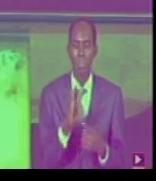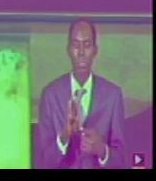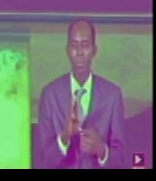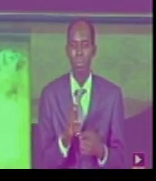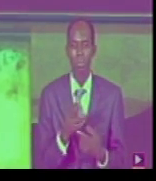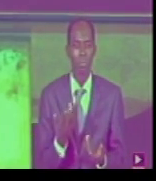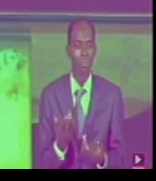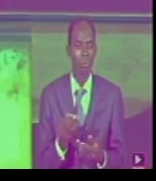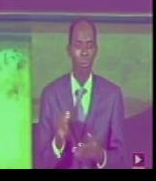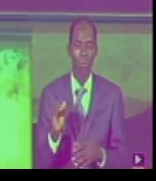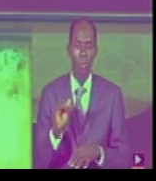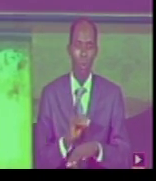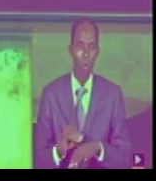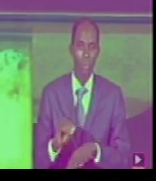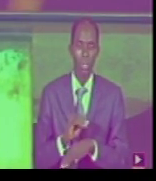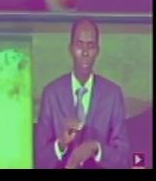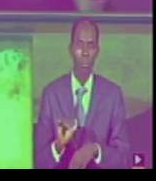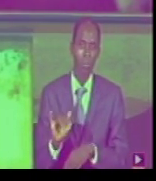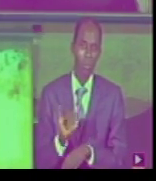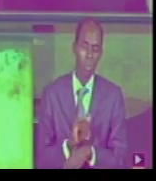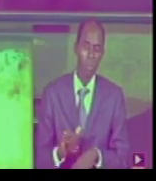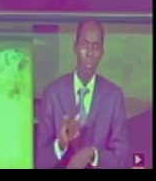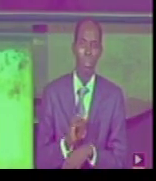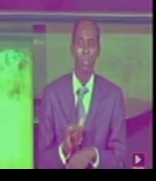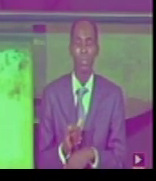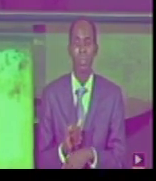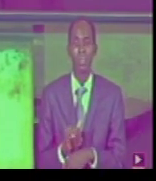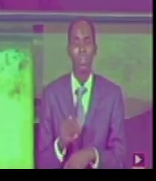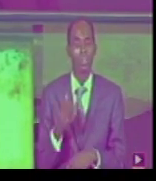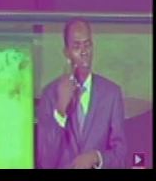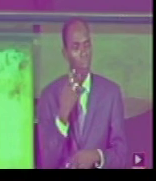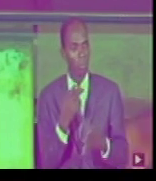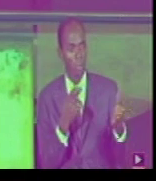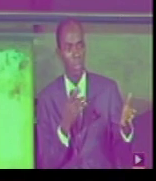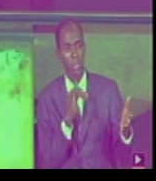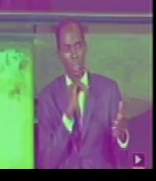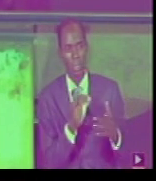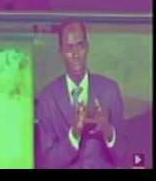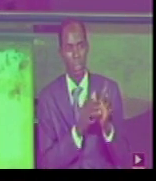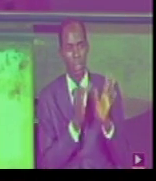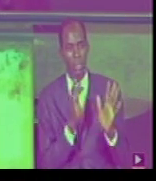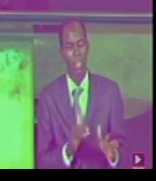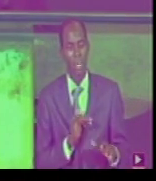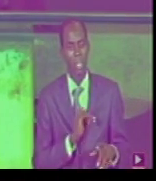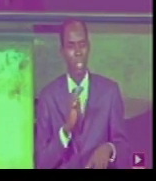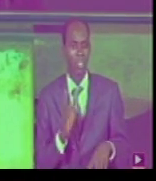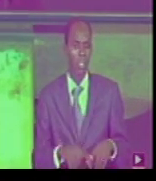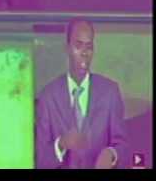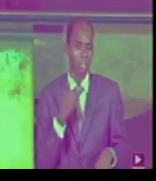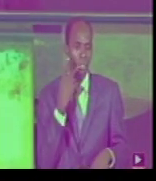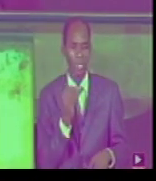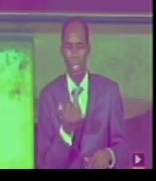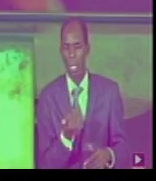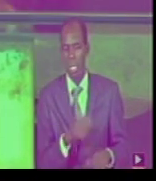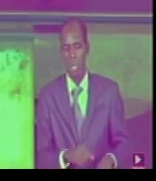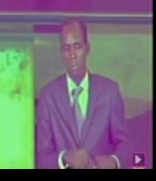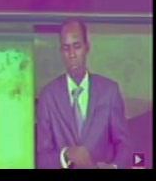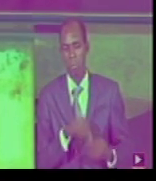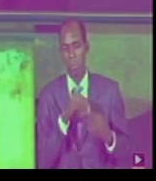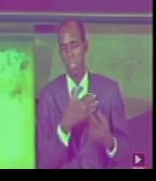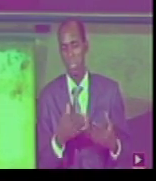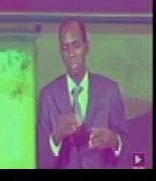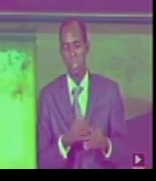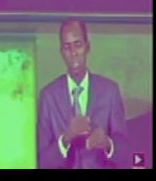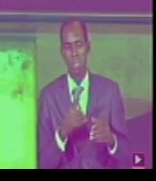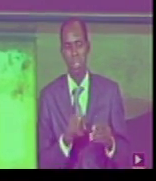ordinary. Look at, you know, he says as a Christian, I can't see any peculiarity in his life.